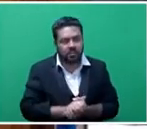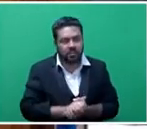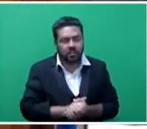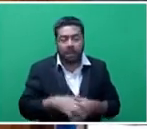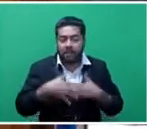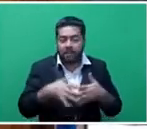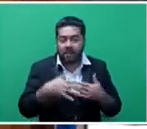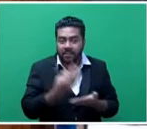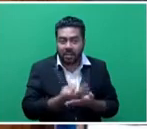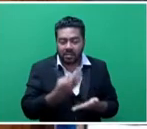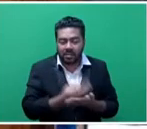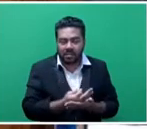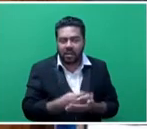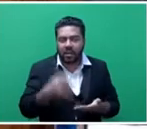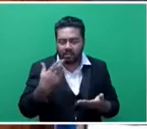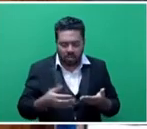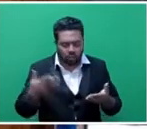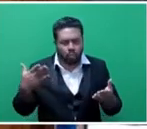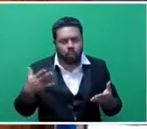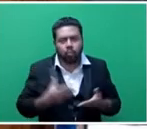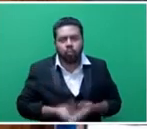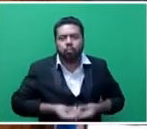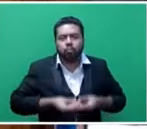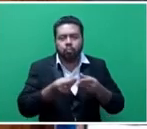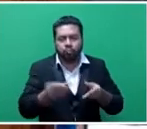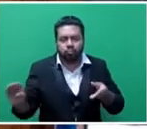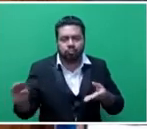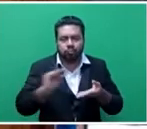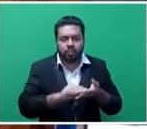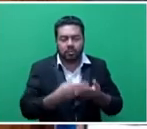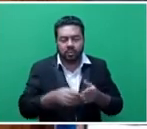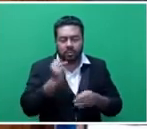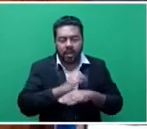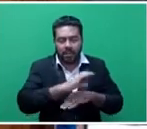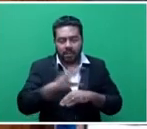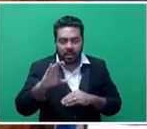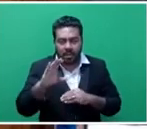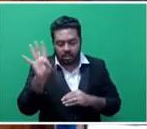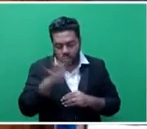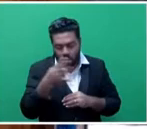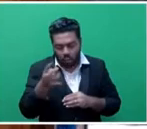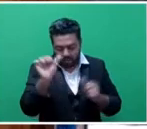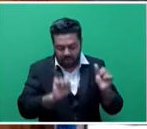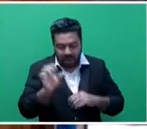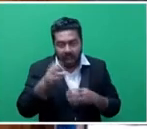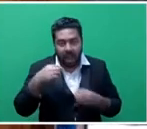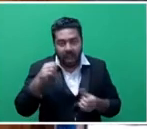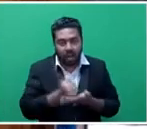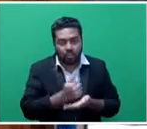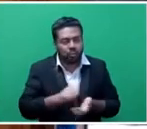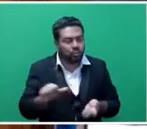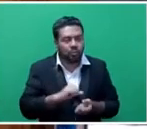Public funds, Mr. Speaker, sir, have been injected to these companies, and their audited accounts should also be scrutinized by the Public Accounts